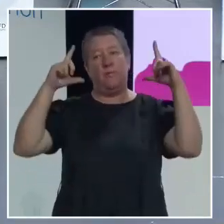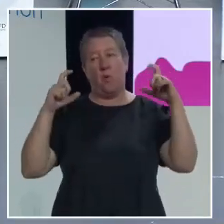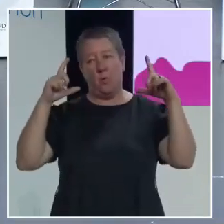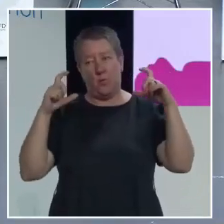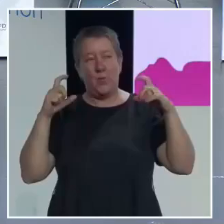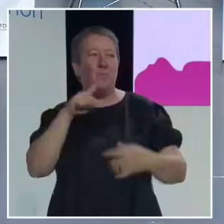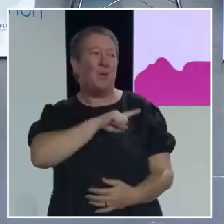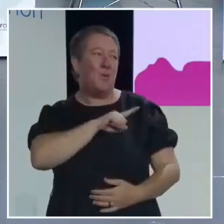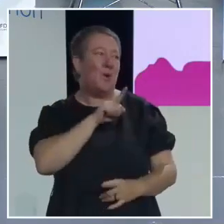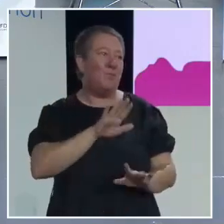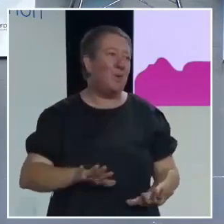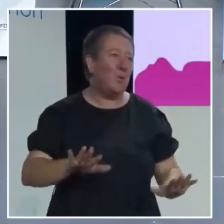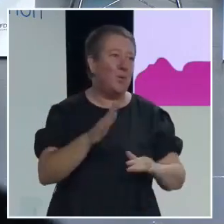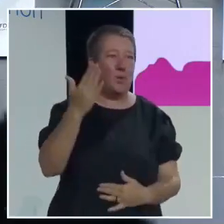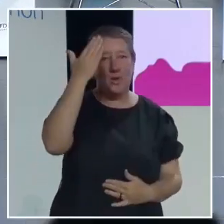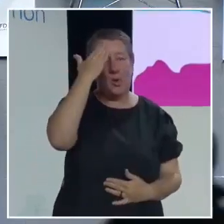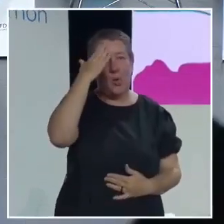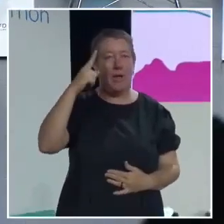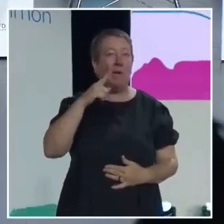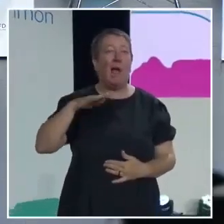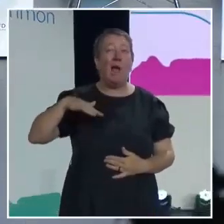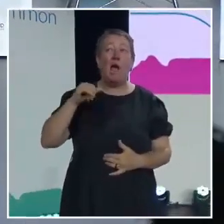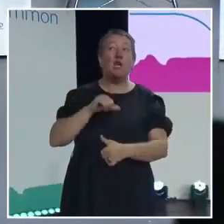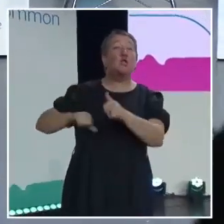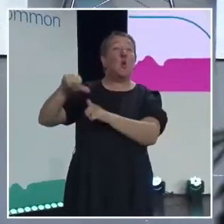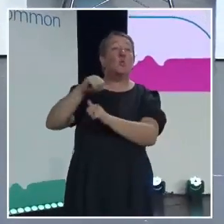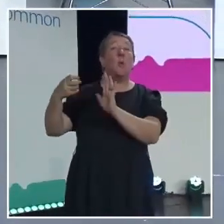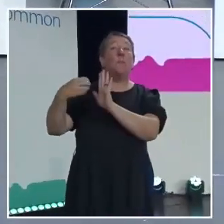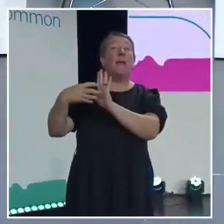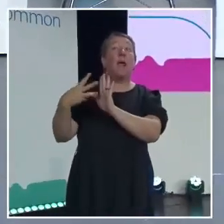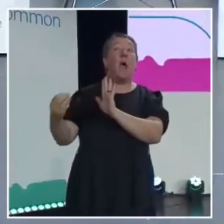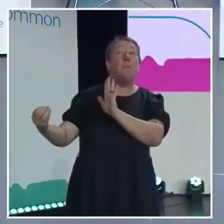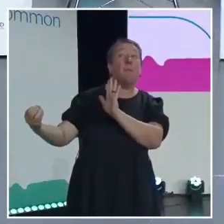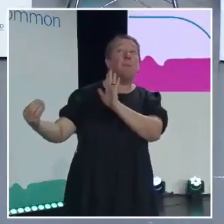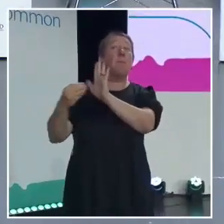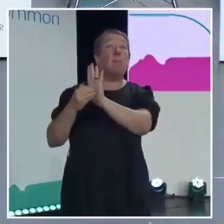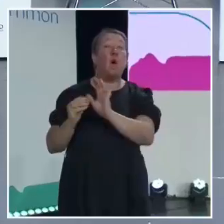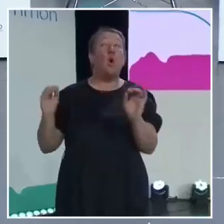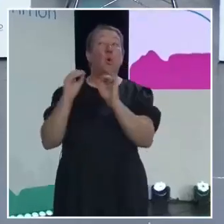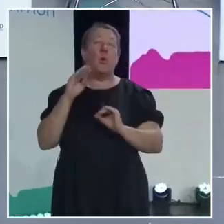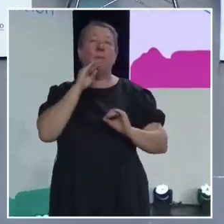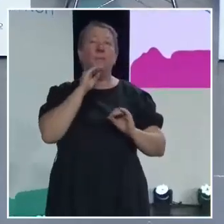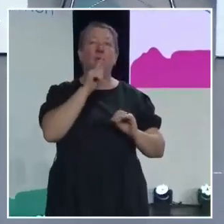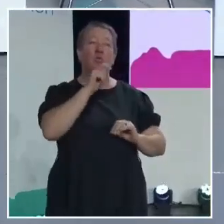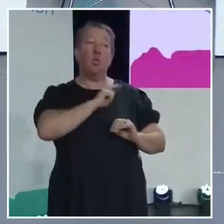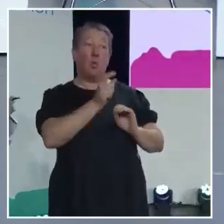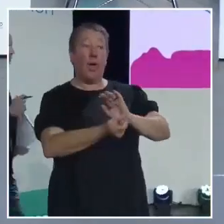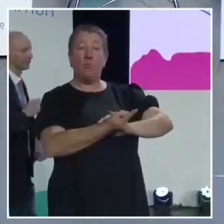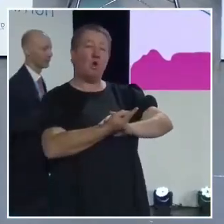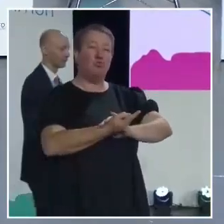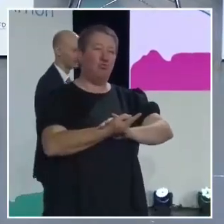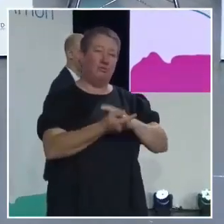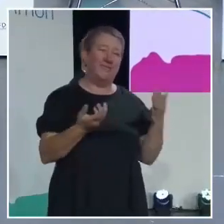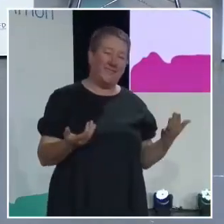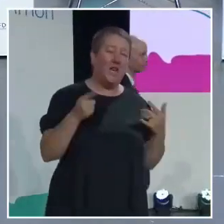you know, if it hasn't been on social media, it hasn't happened. So if I may invite all of the members, all the panelists